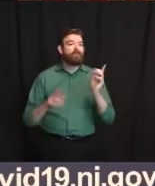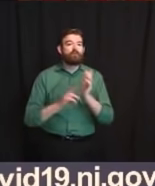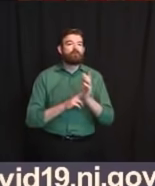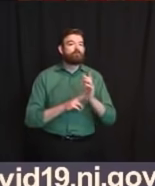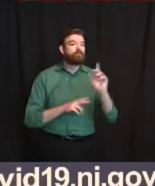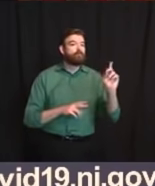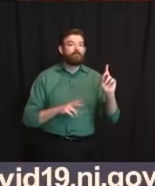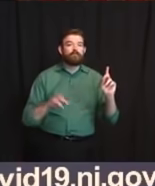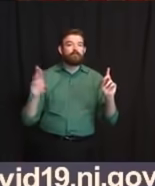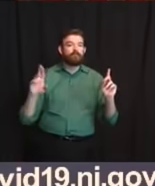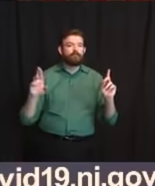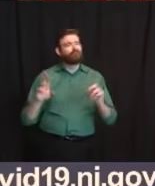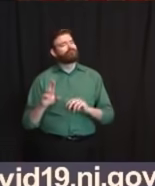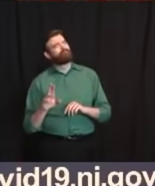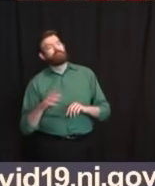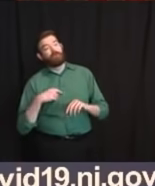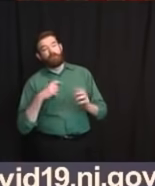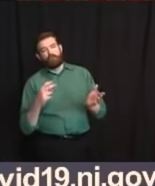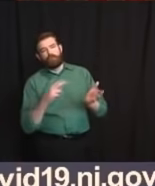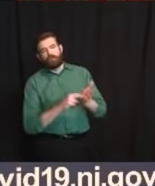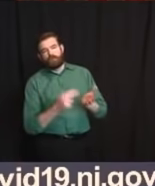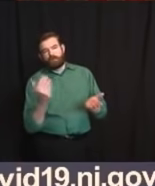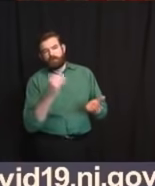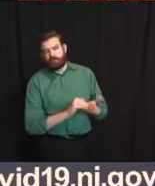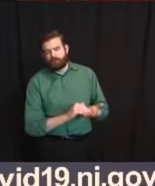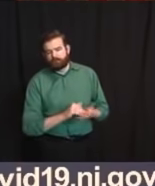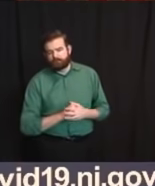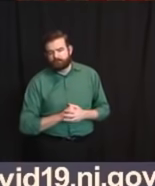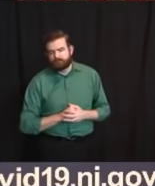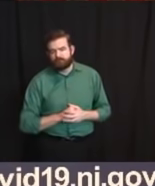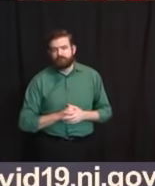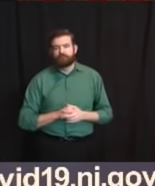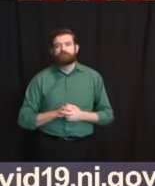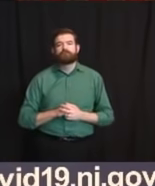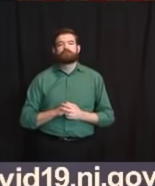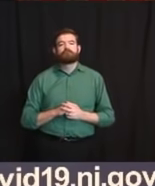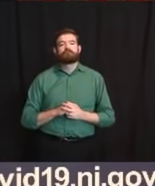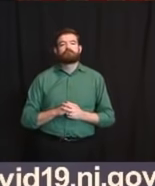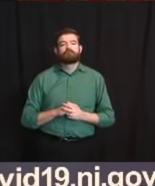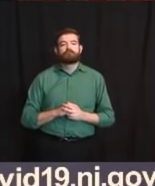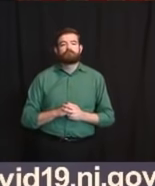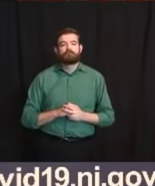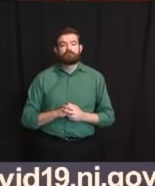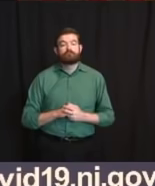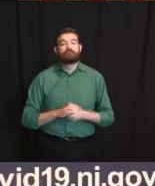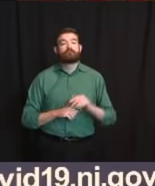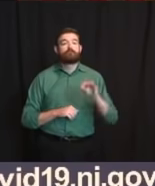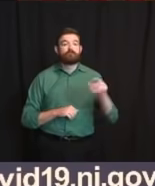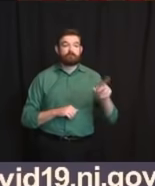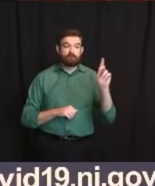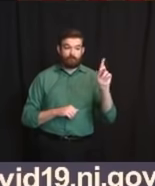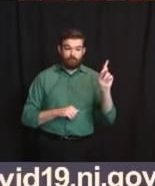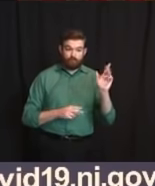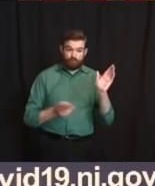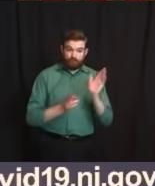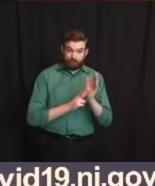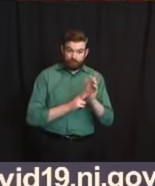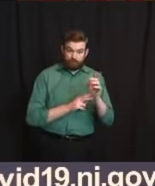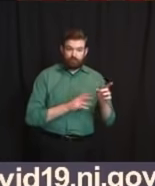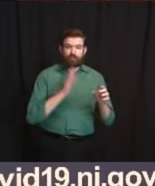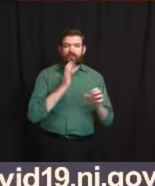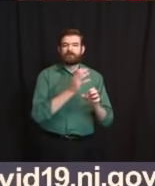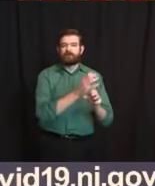think you've written about it, so you know it. If you're Democratic, if you're registered as a Democrat, you get a mail-in